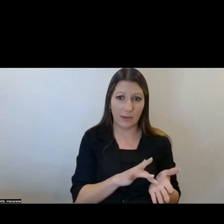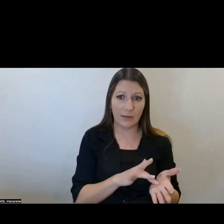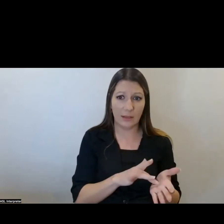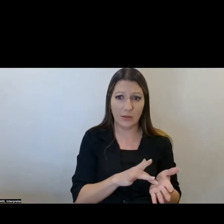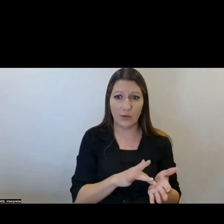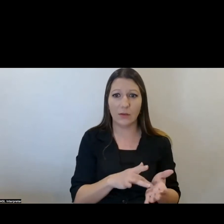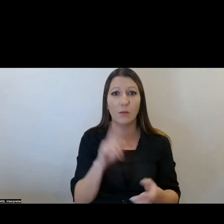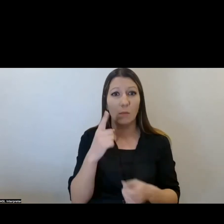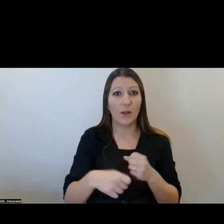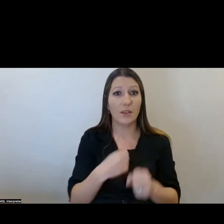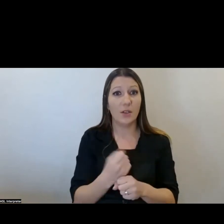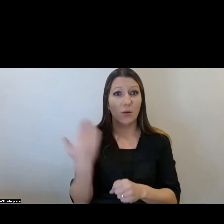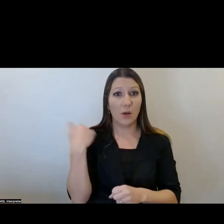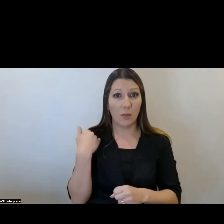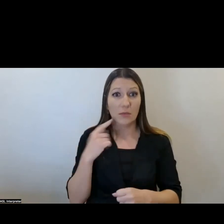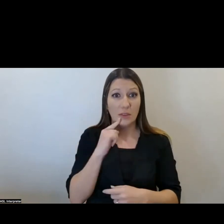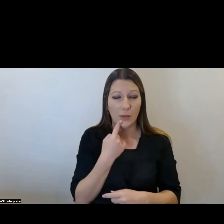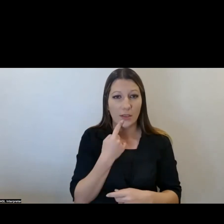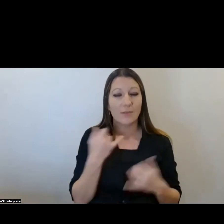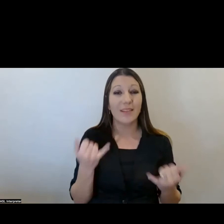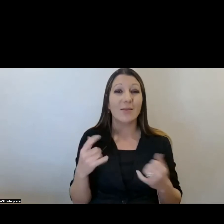ellipses of breaths.